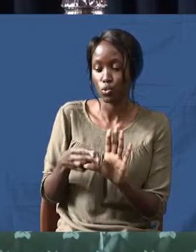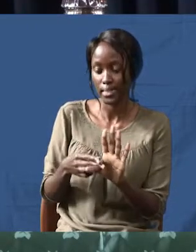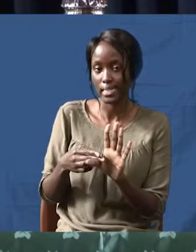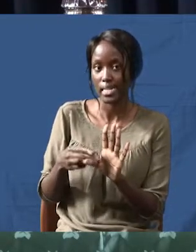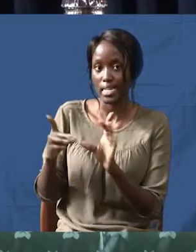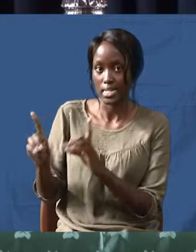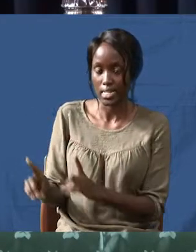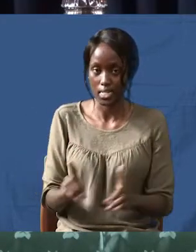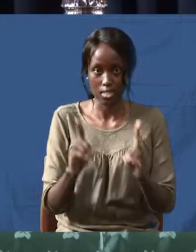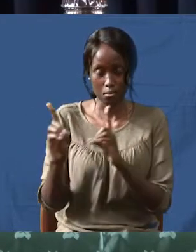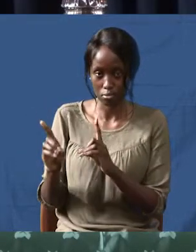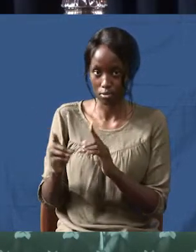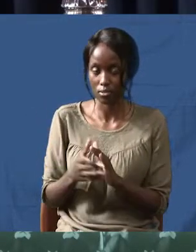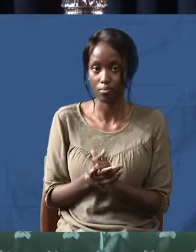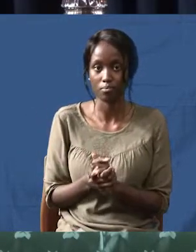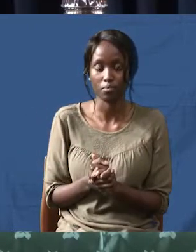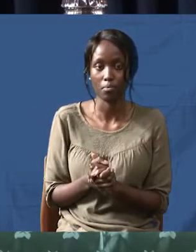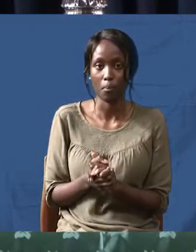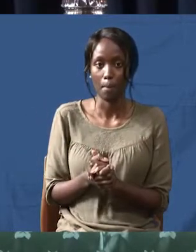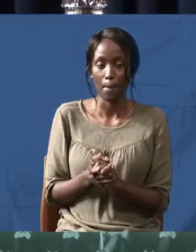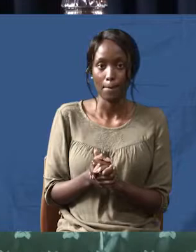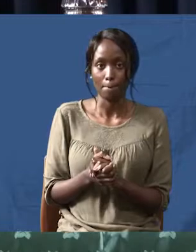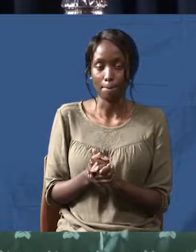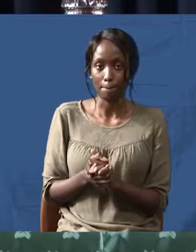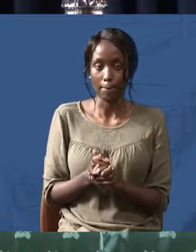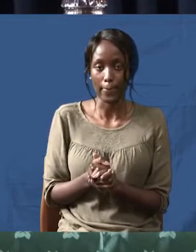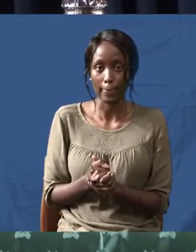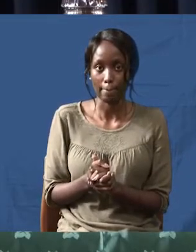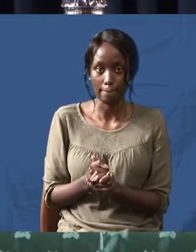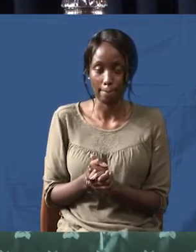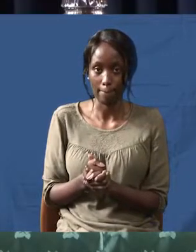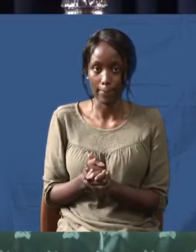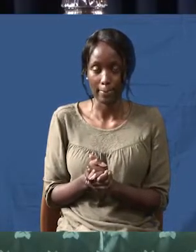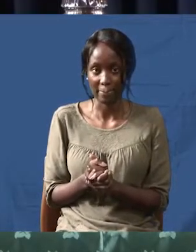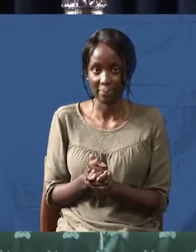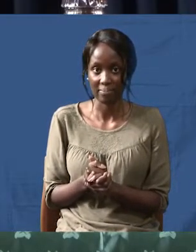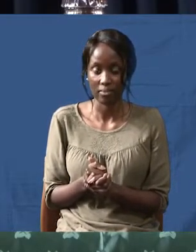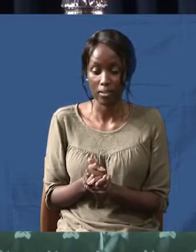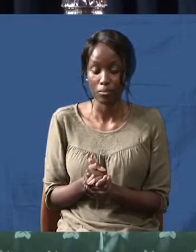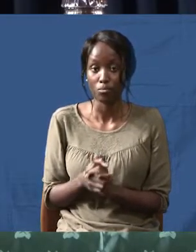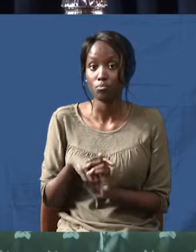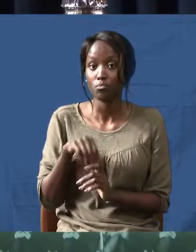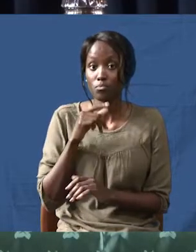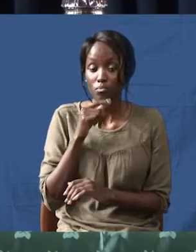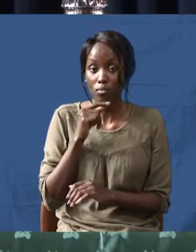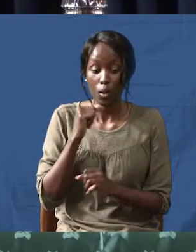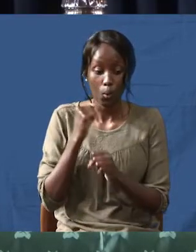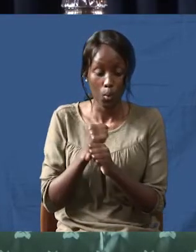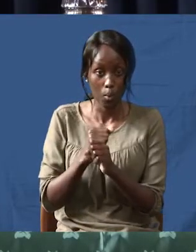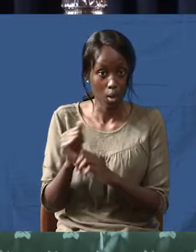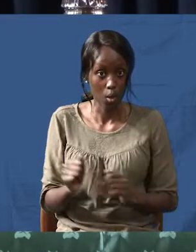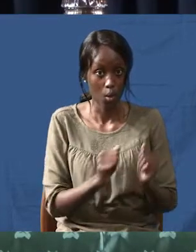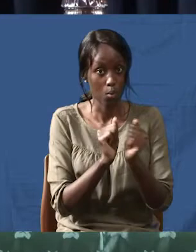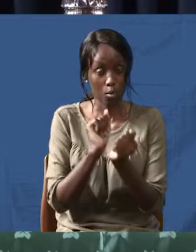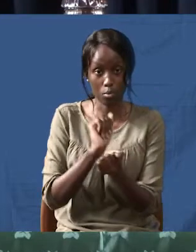aside through Jesus into ministry, he nevertheless was set apart with Paul